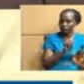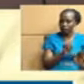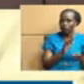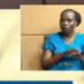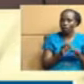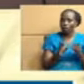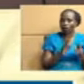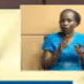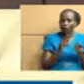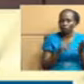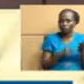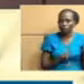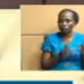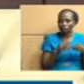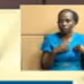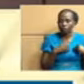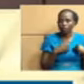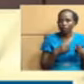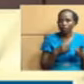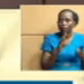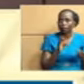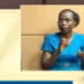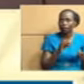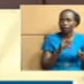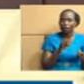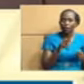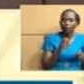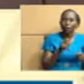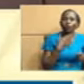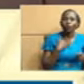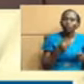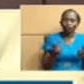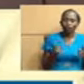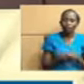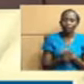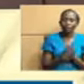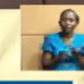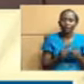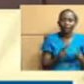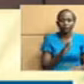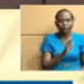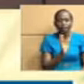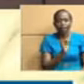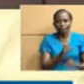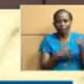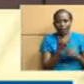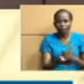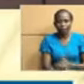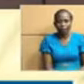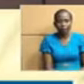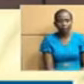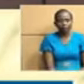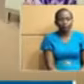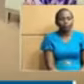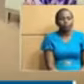the technology will allow us. And I think that was Bernard Mujuni who wanted to come in, but we'll come to him. So where do I start? Let